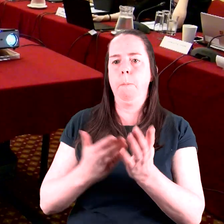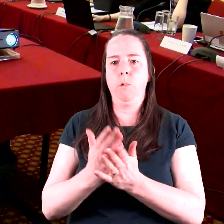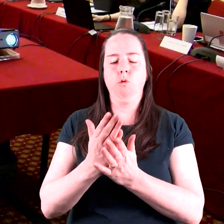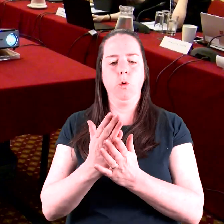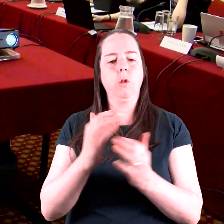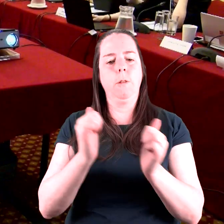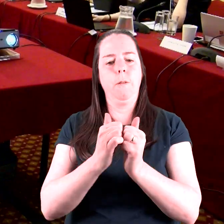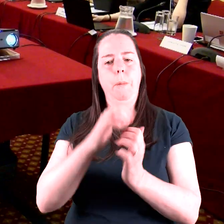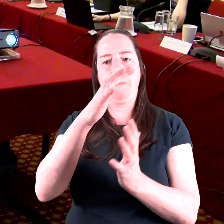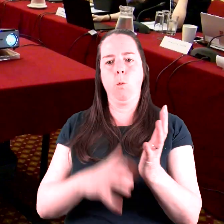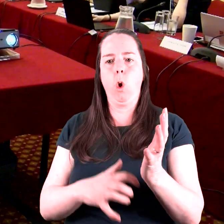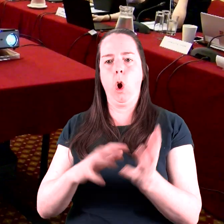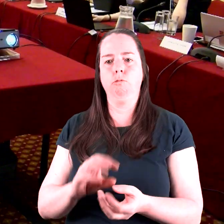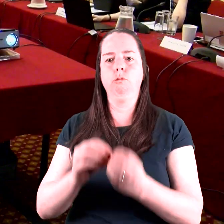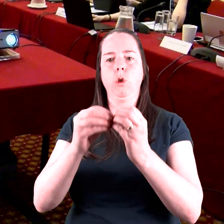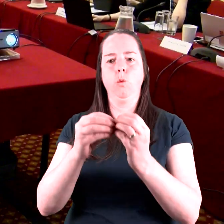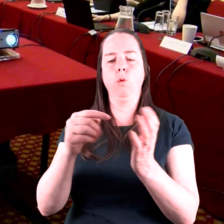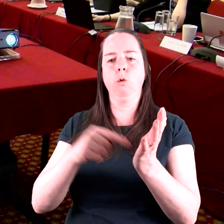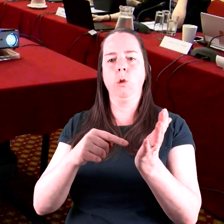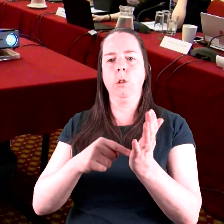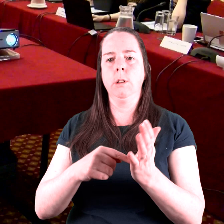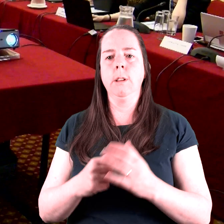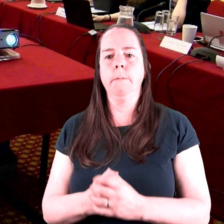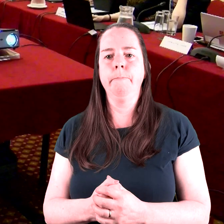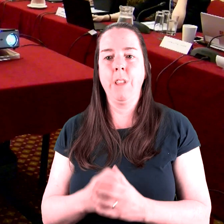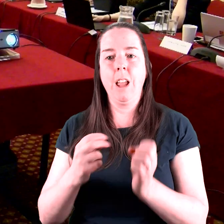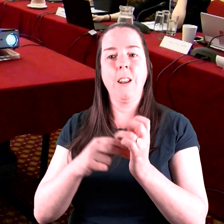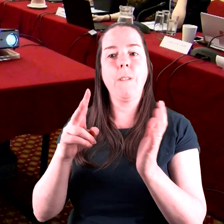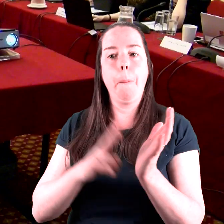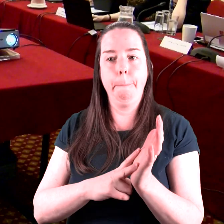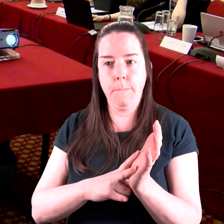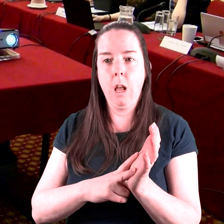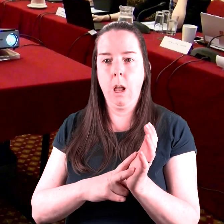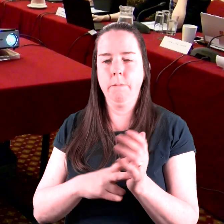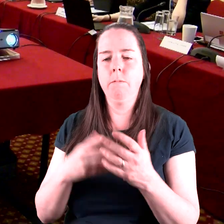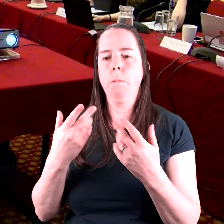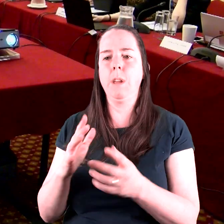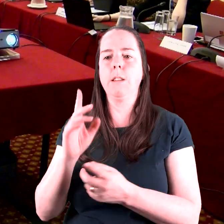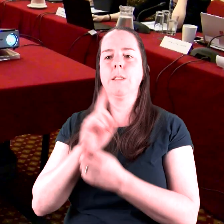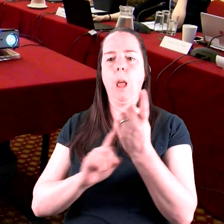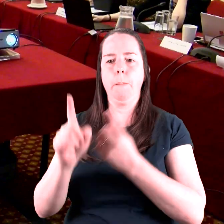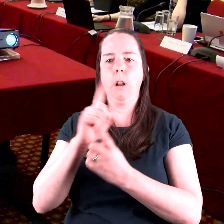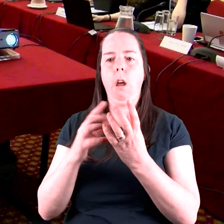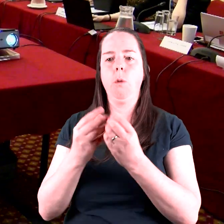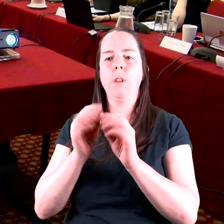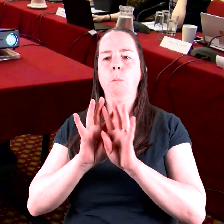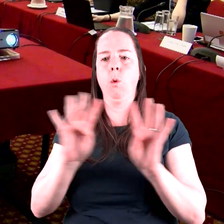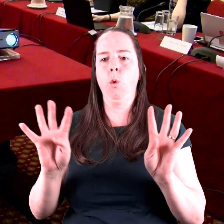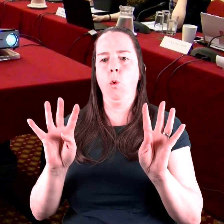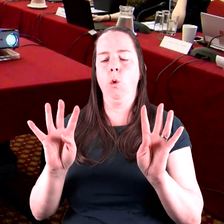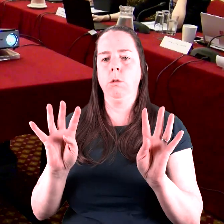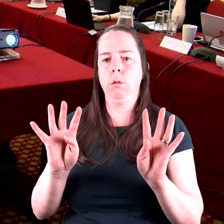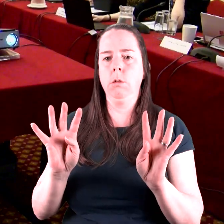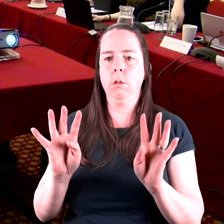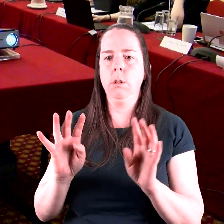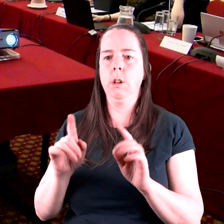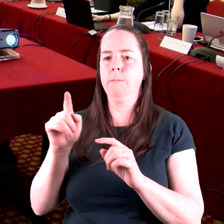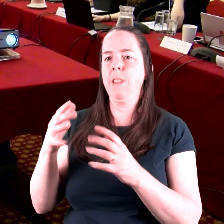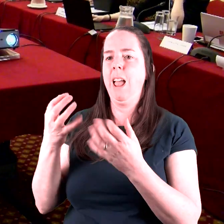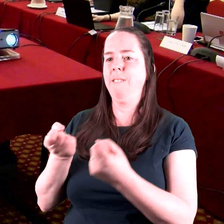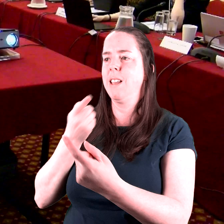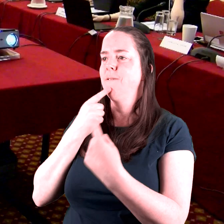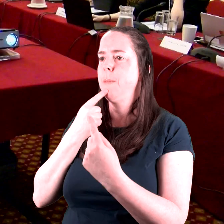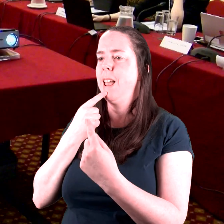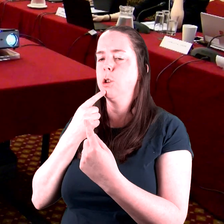order to get to the discussion document today. In November, that culminated with a seminar with the